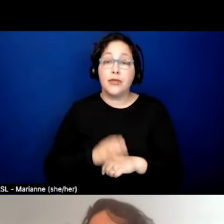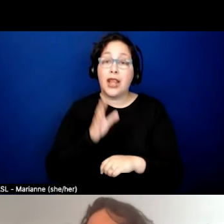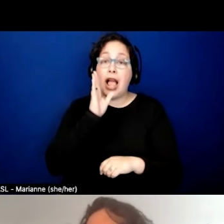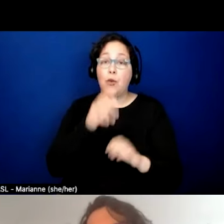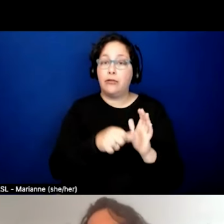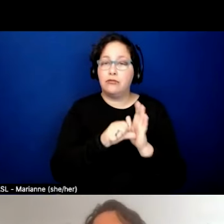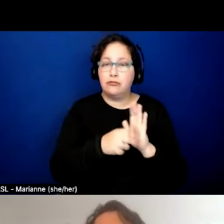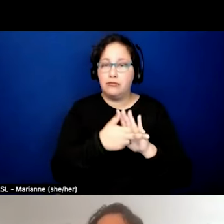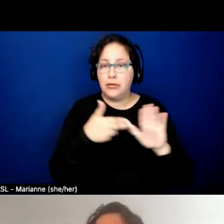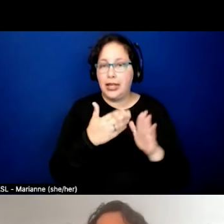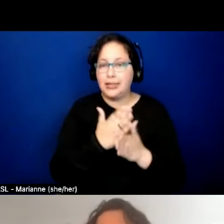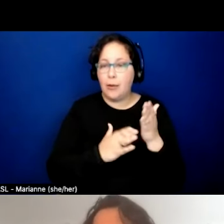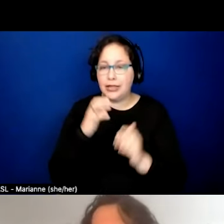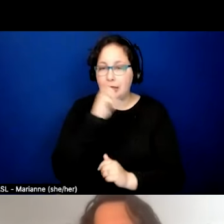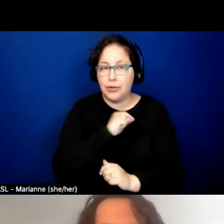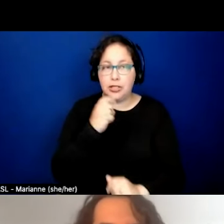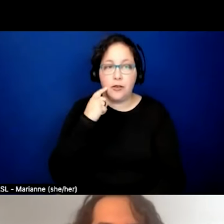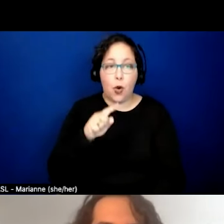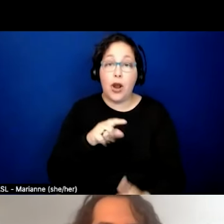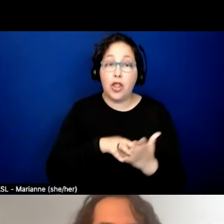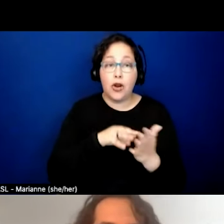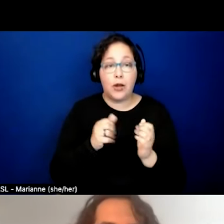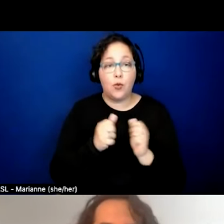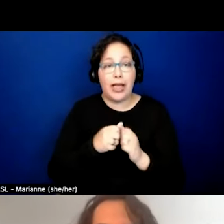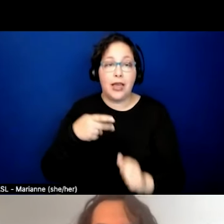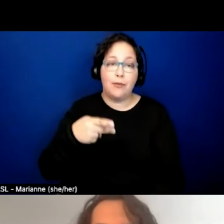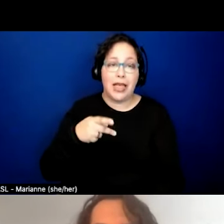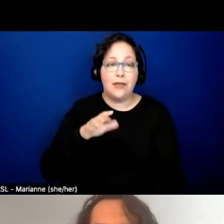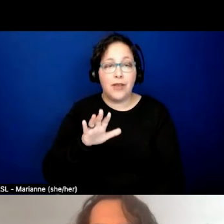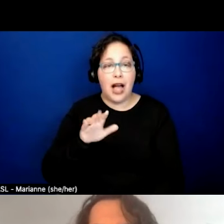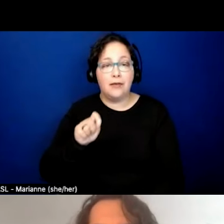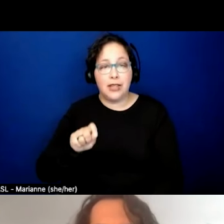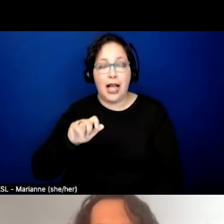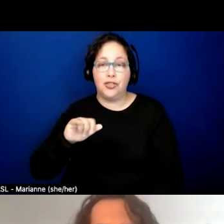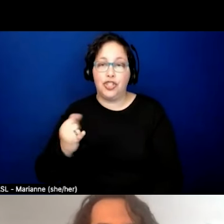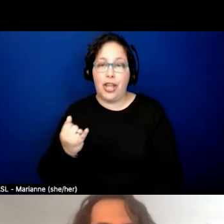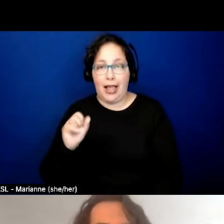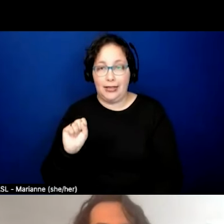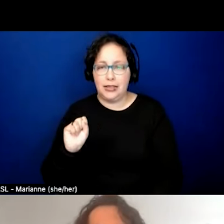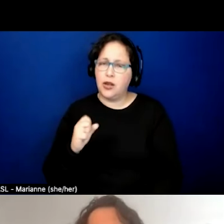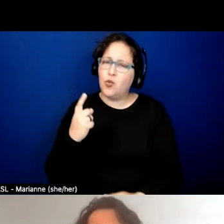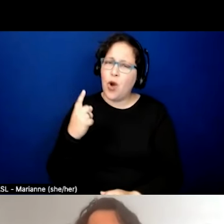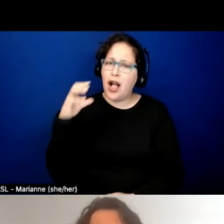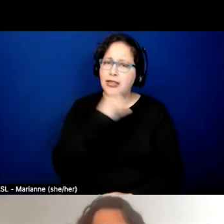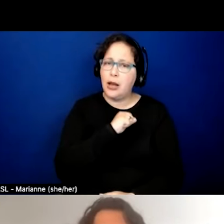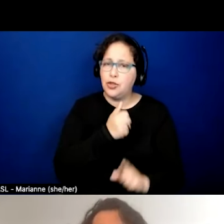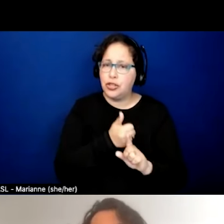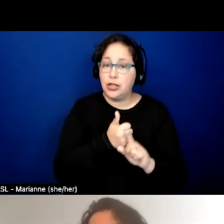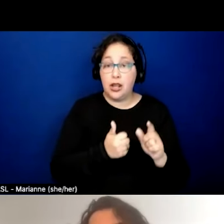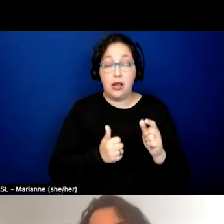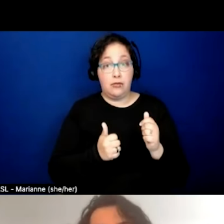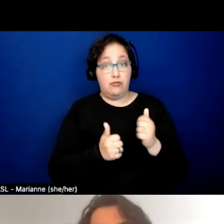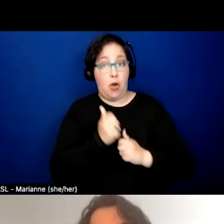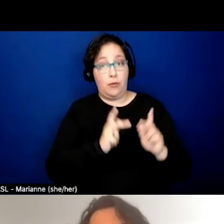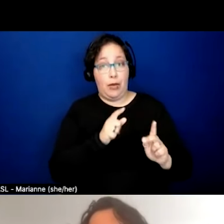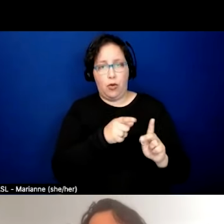of the assumptions for learning with p5.js. And one of the assumptions is that learners have to